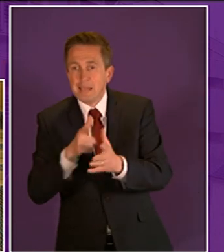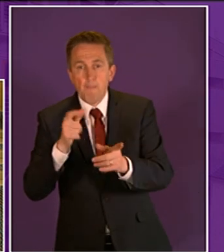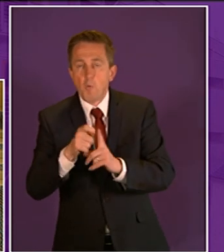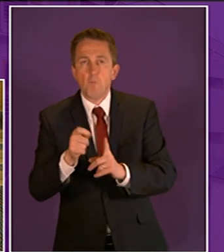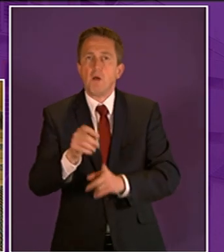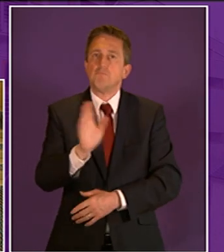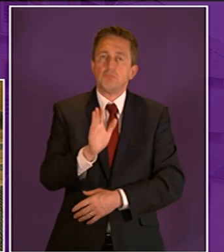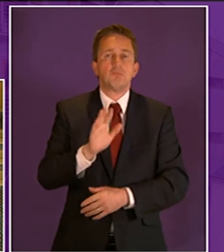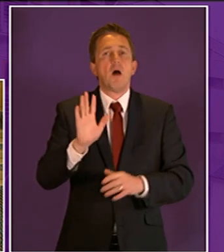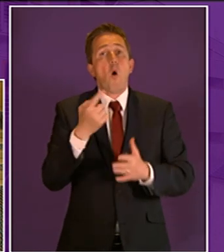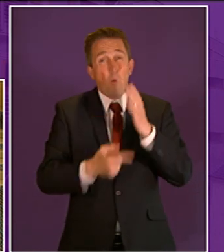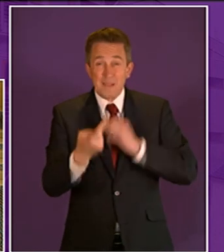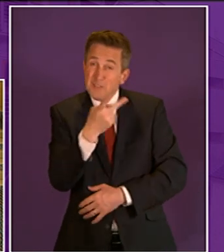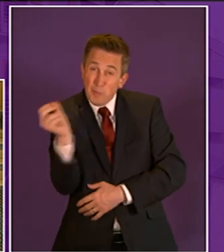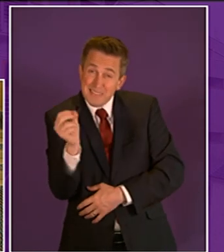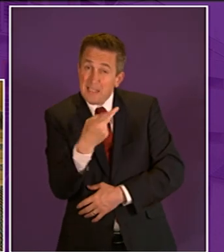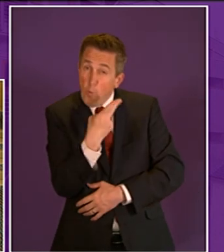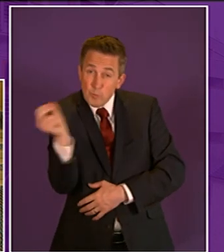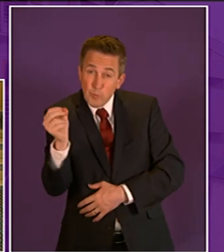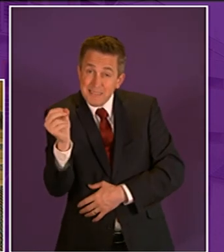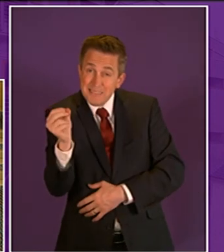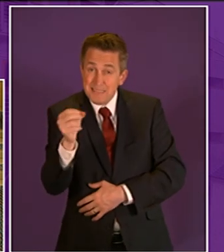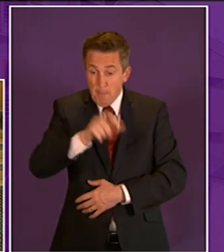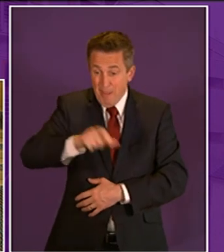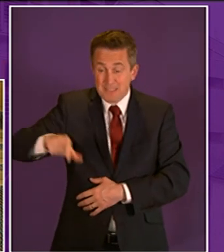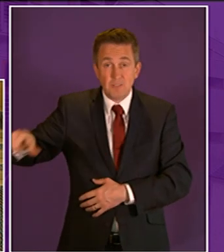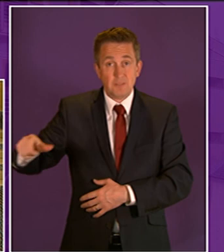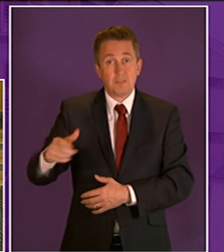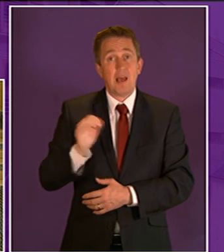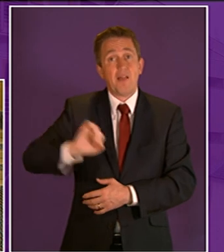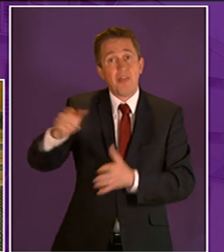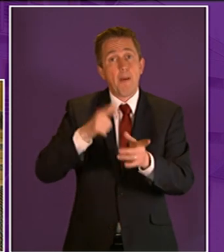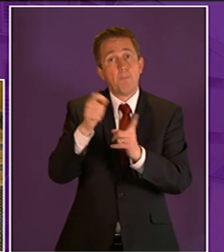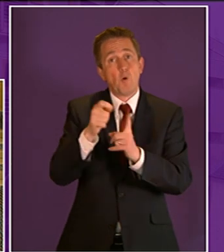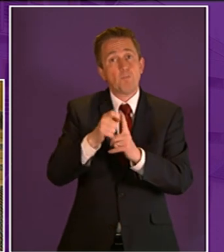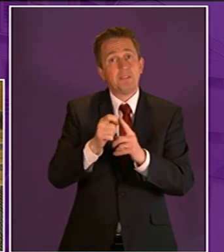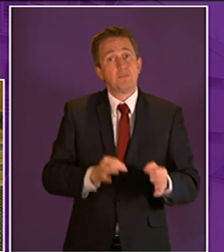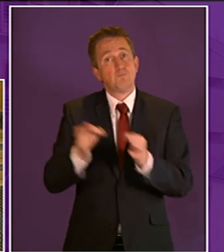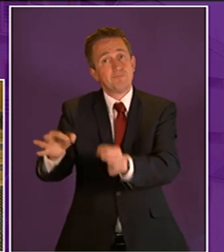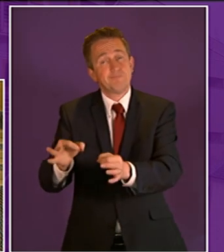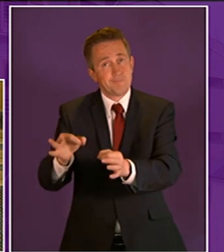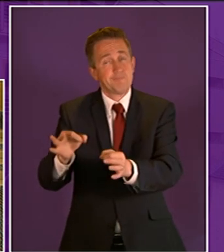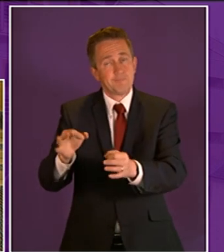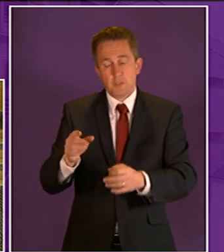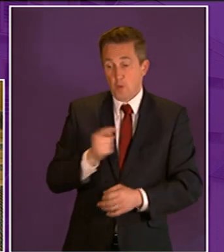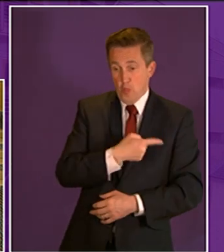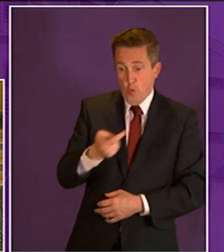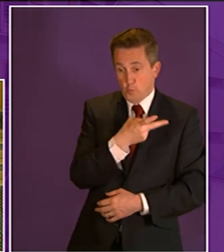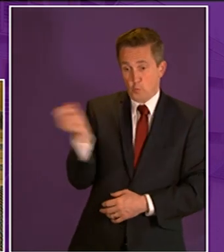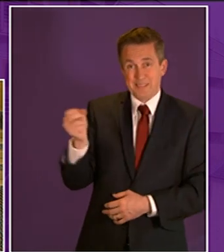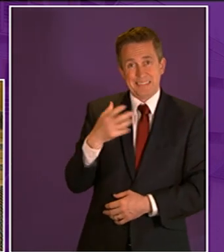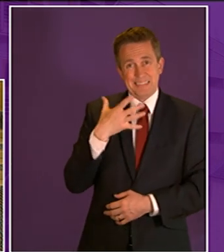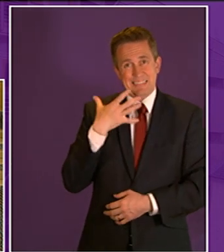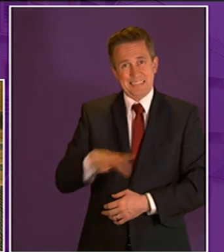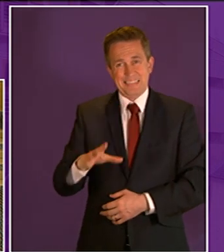the 20 that were in NHS Lanarkshire, have had to have their appointments rescheduled. We need to make sure that's done as quickly